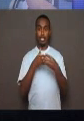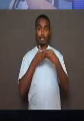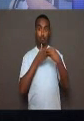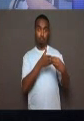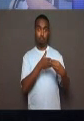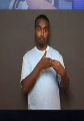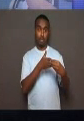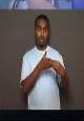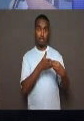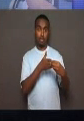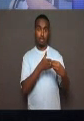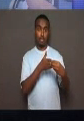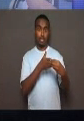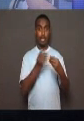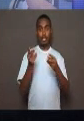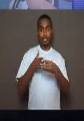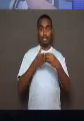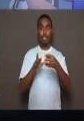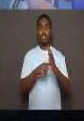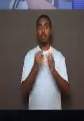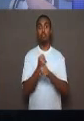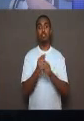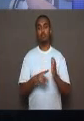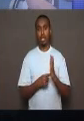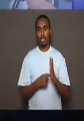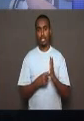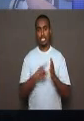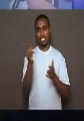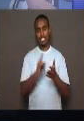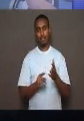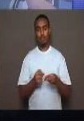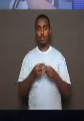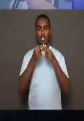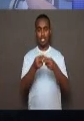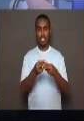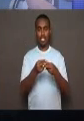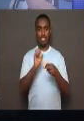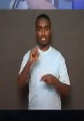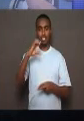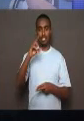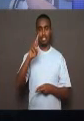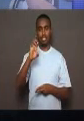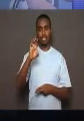instructions and scene directions. The script is called a screenplay.